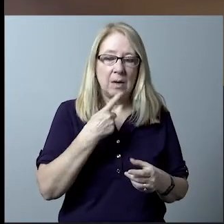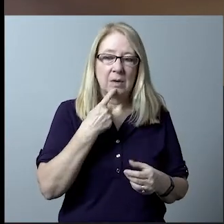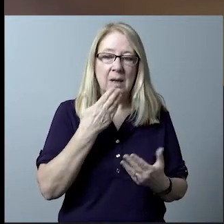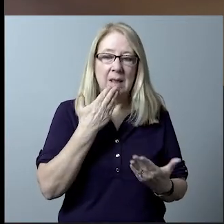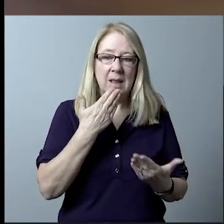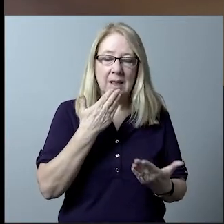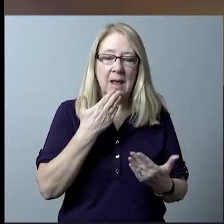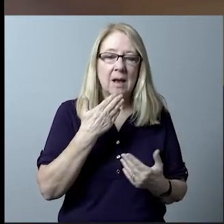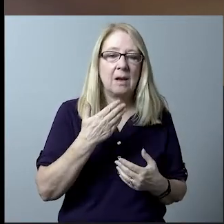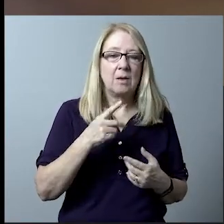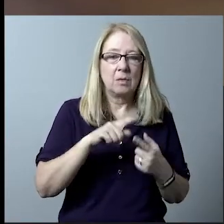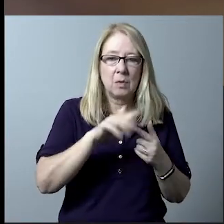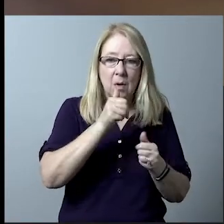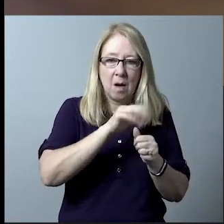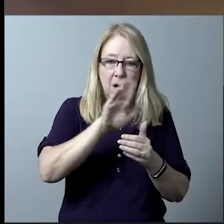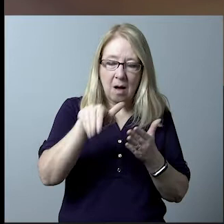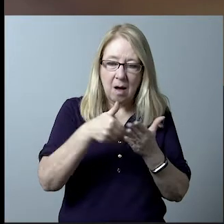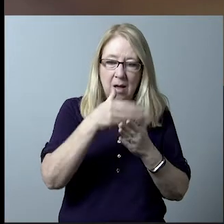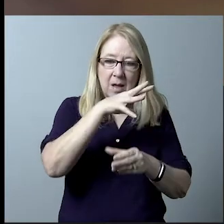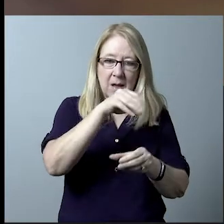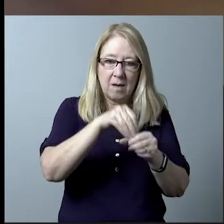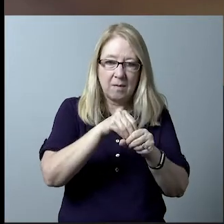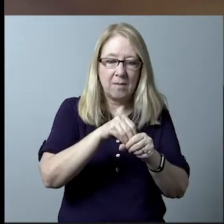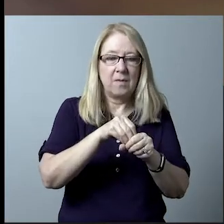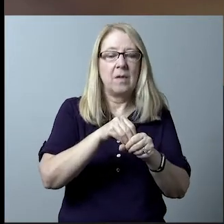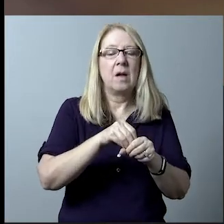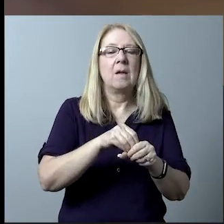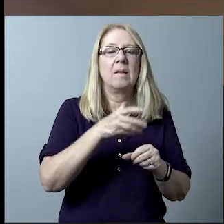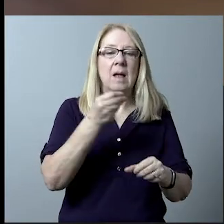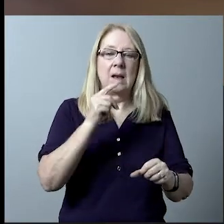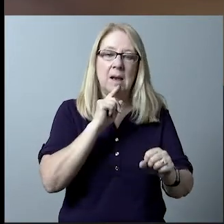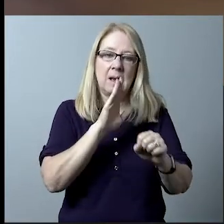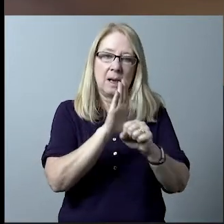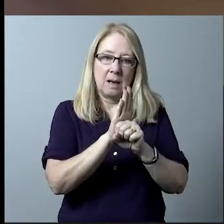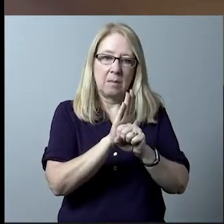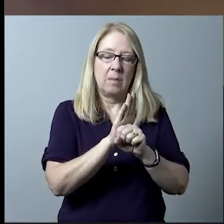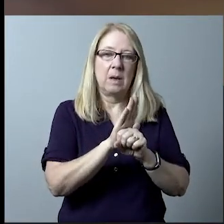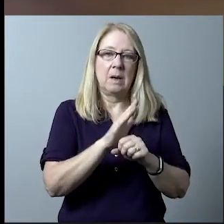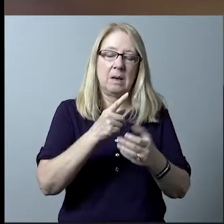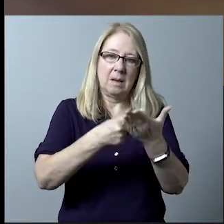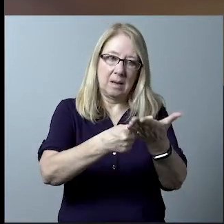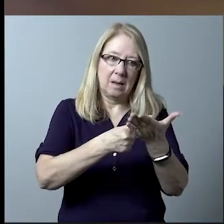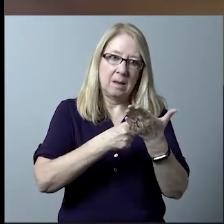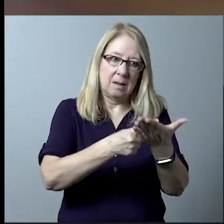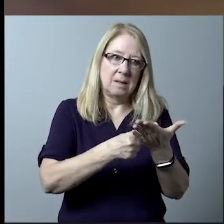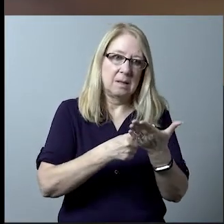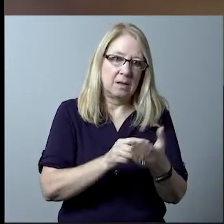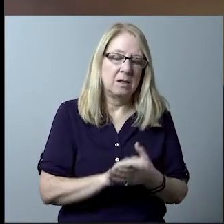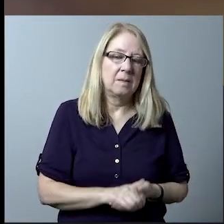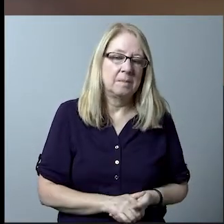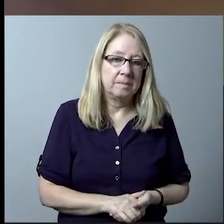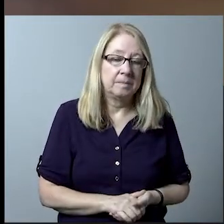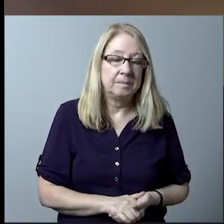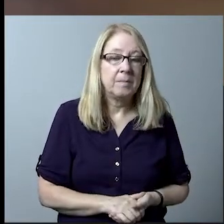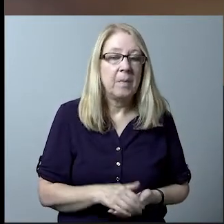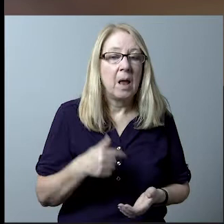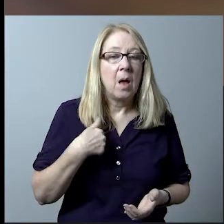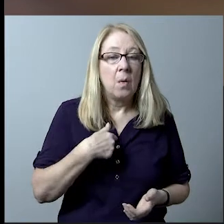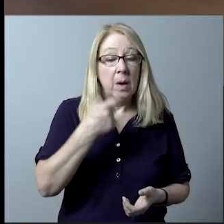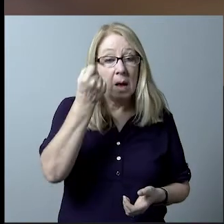we're going, and I personally would like to extend my gratitude to everyone involved for having and committing to continue to have these